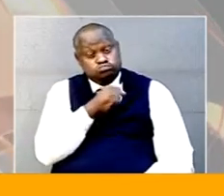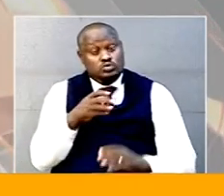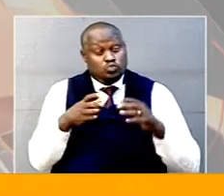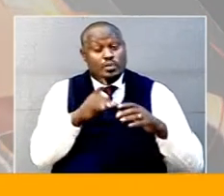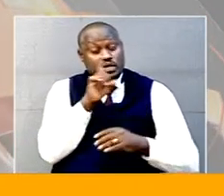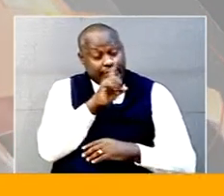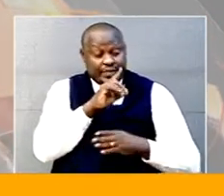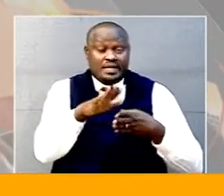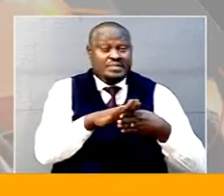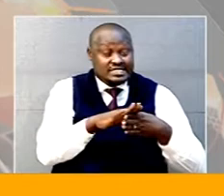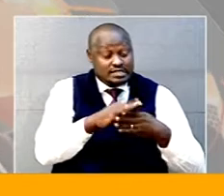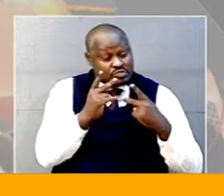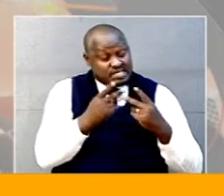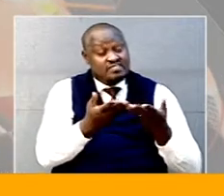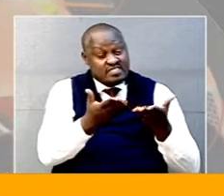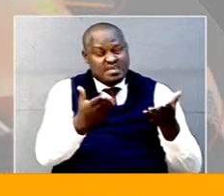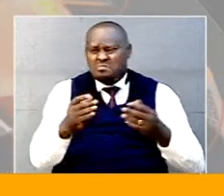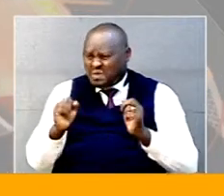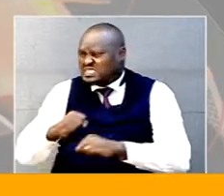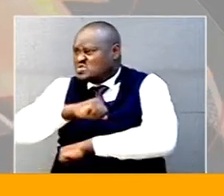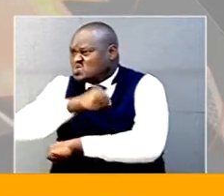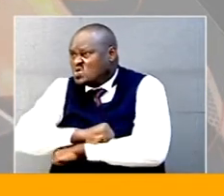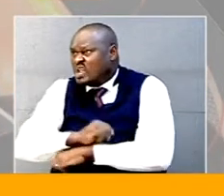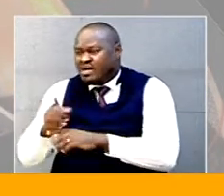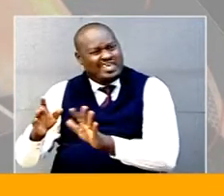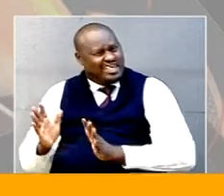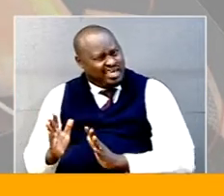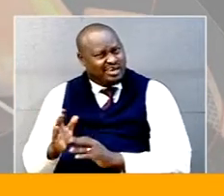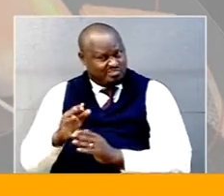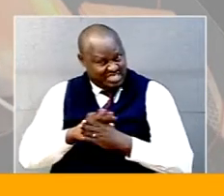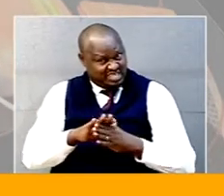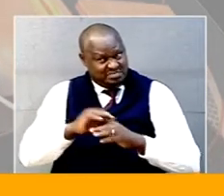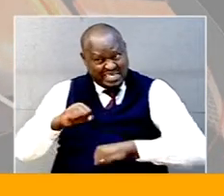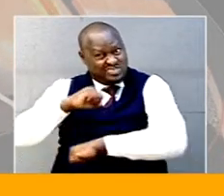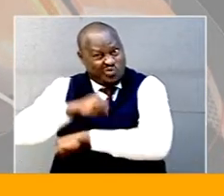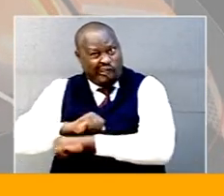entrepreneurs that did not require education to prosper in business.